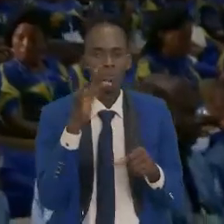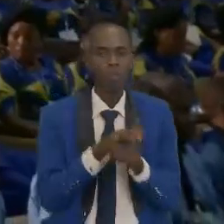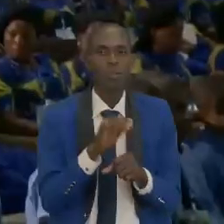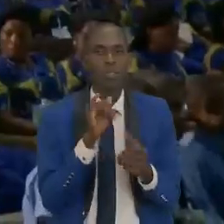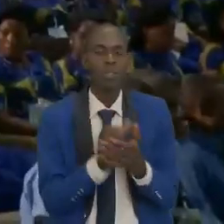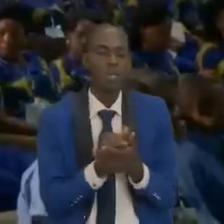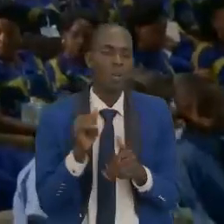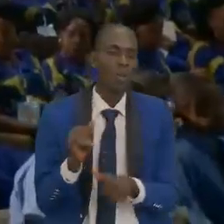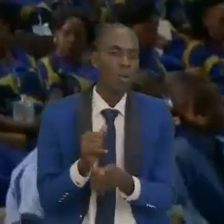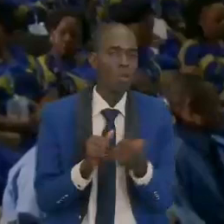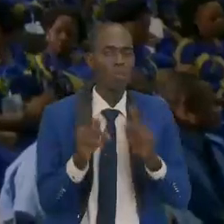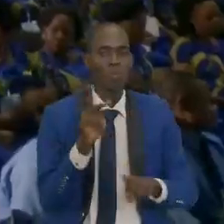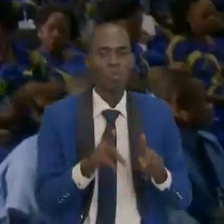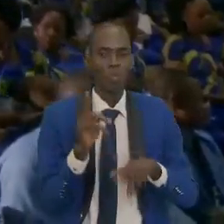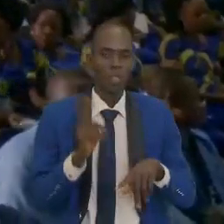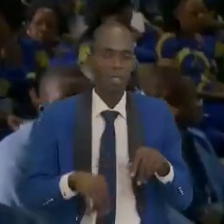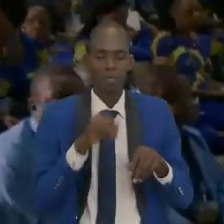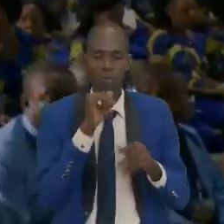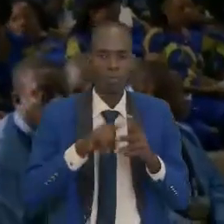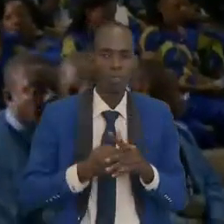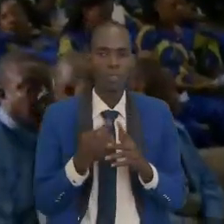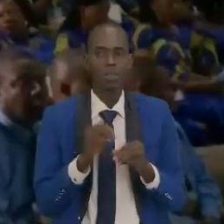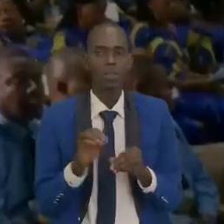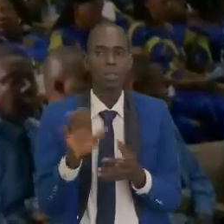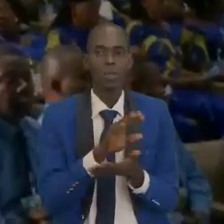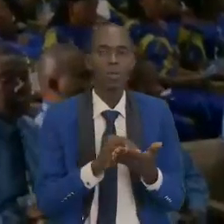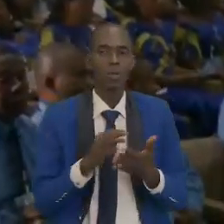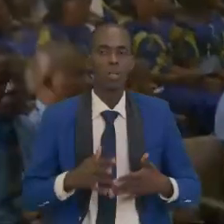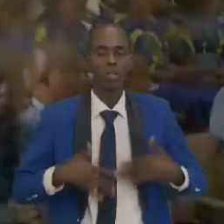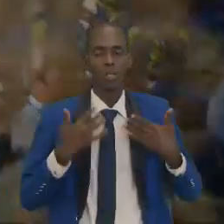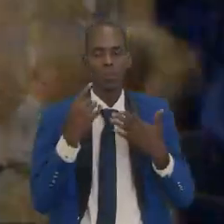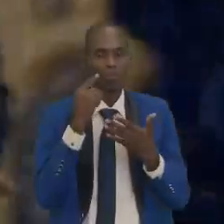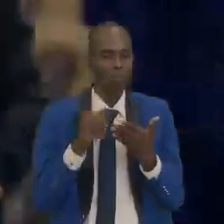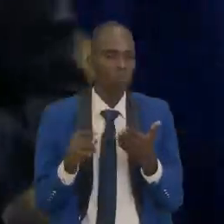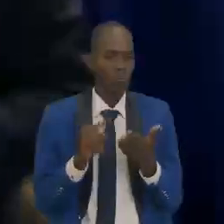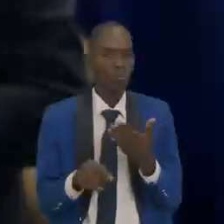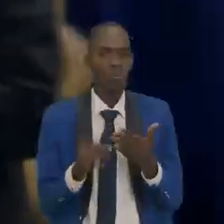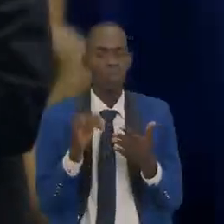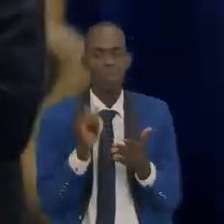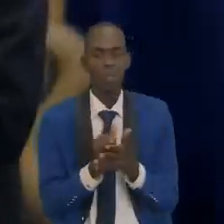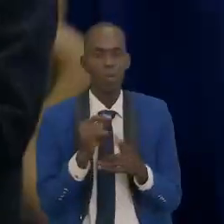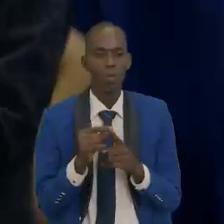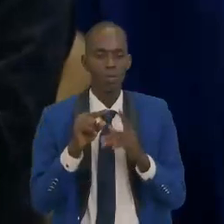in their lives notice my word activates